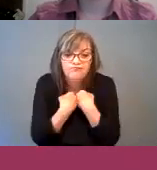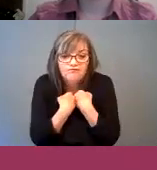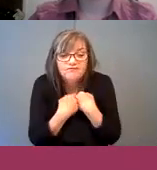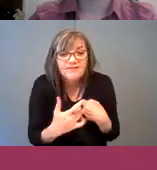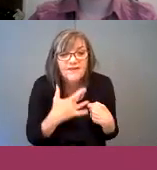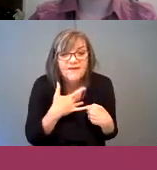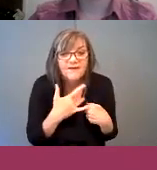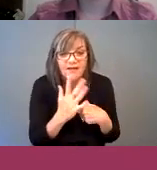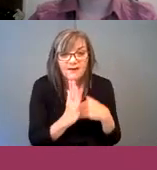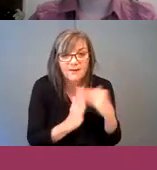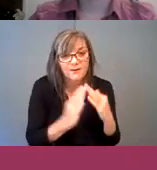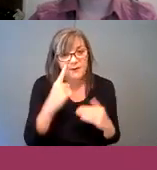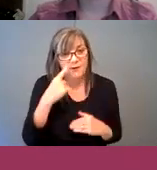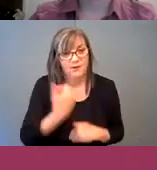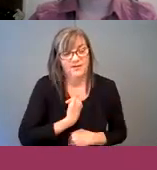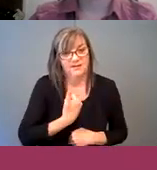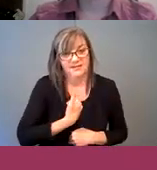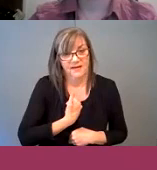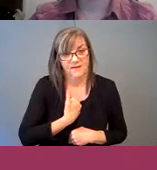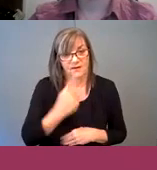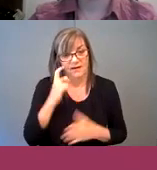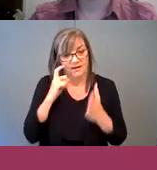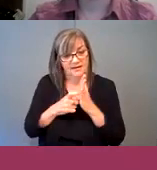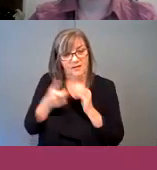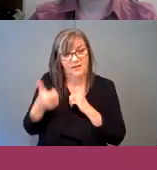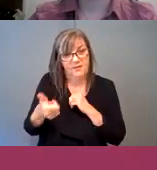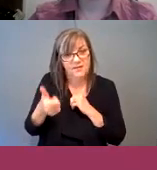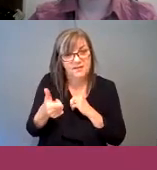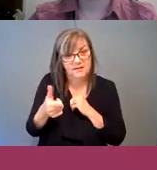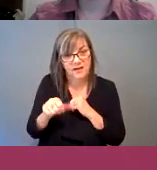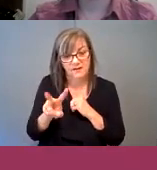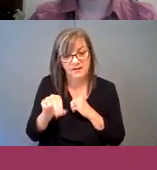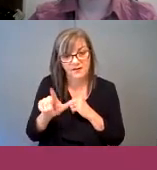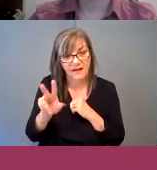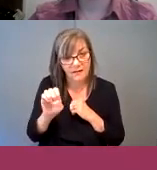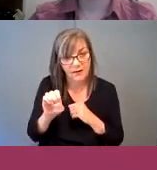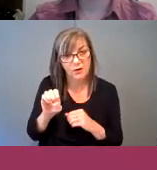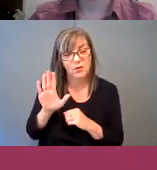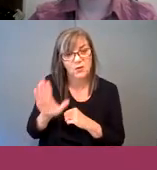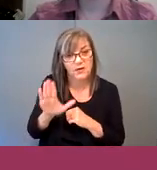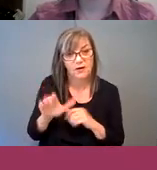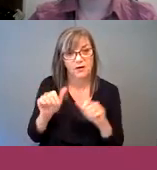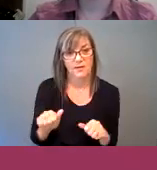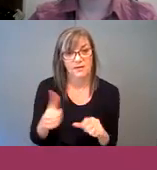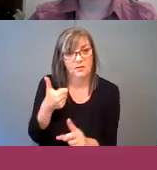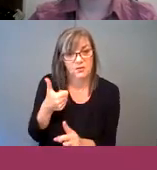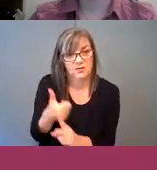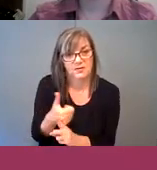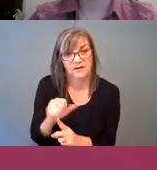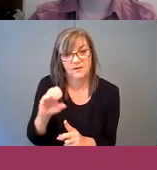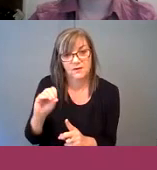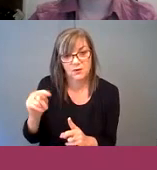me because I could tell that they value their like kind of self-soothing, and that's something that I could engage in too and feel